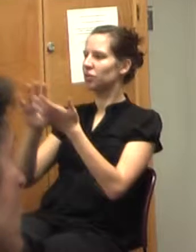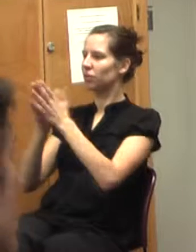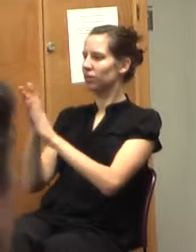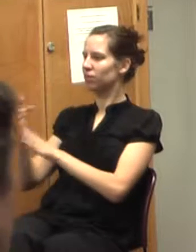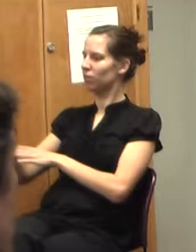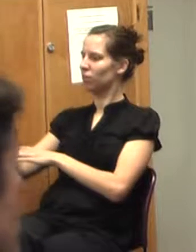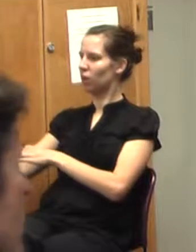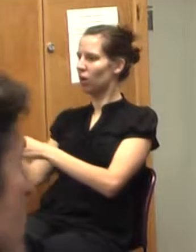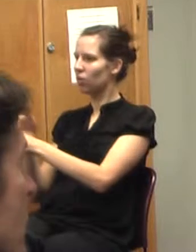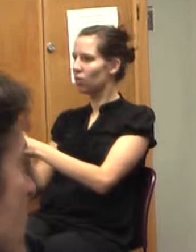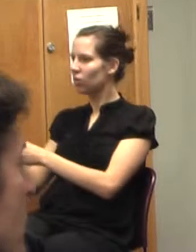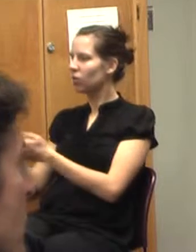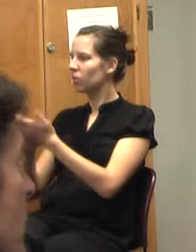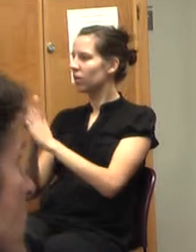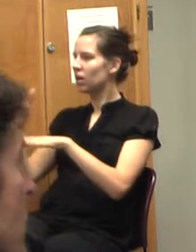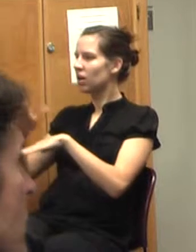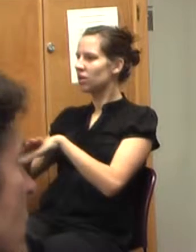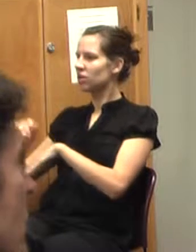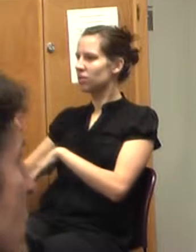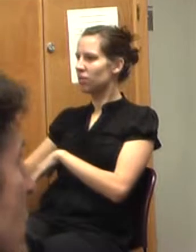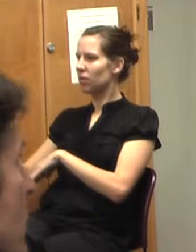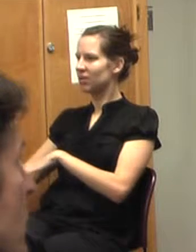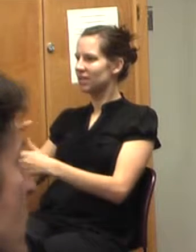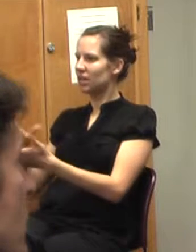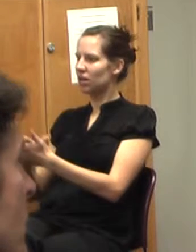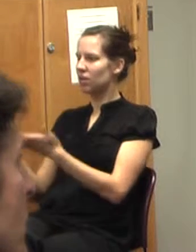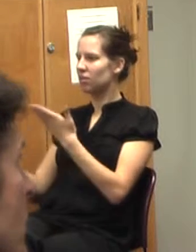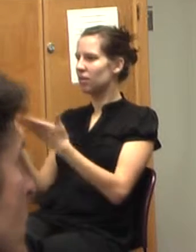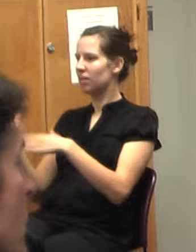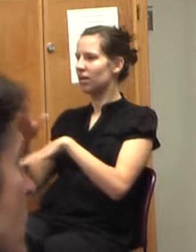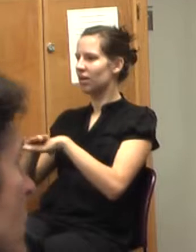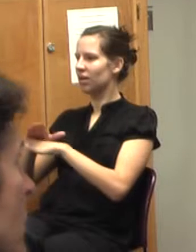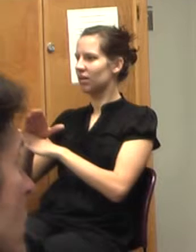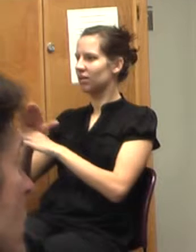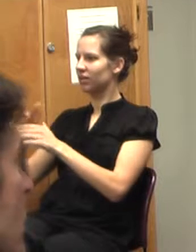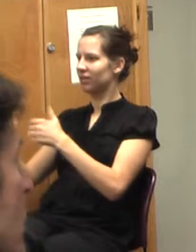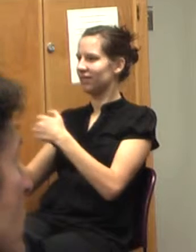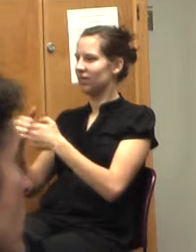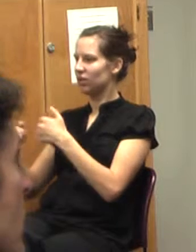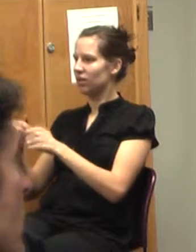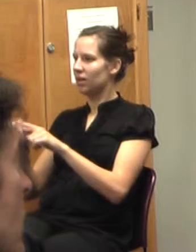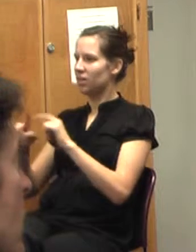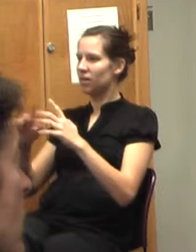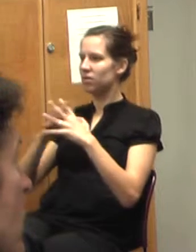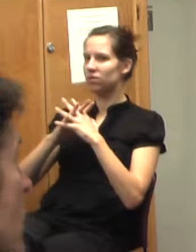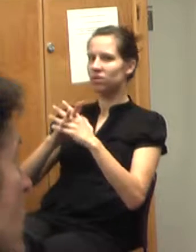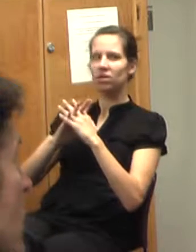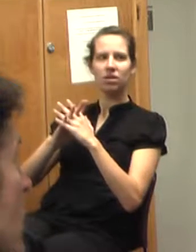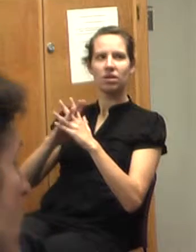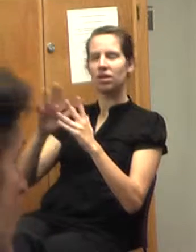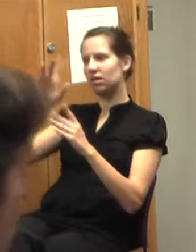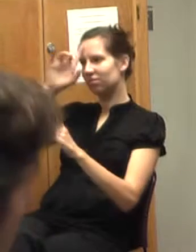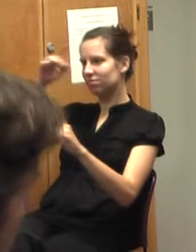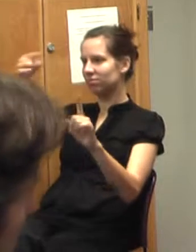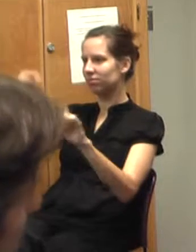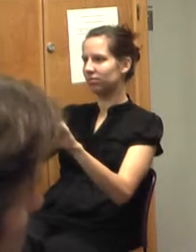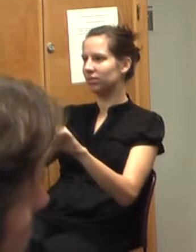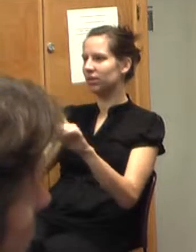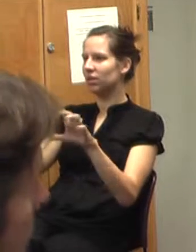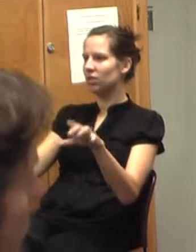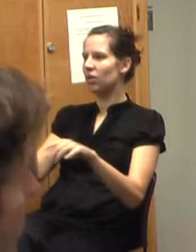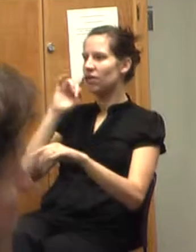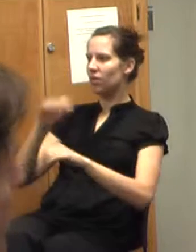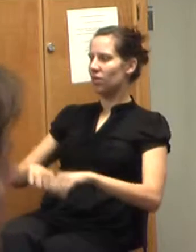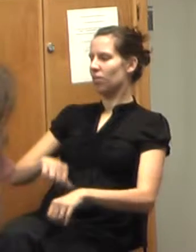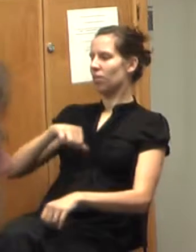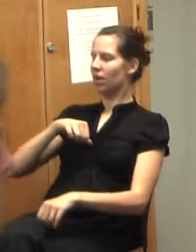pros, get on SportsCenter, and maybe get their name even on a video game. But in wrestling, their aspirations are different. They do it for